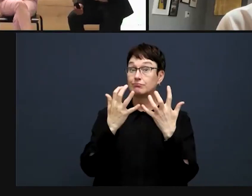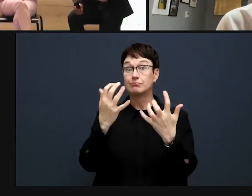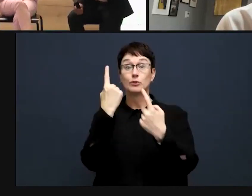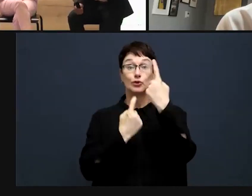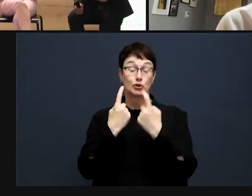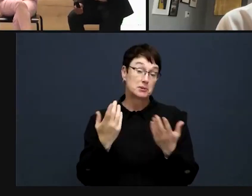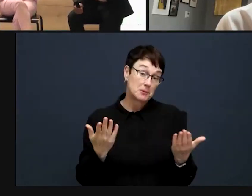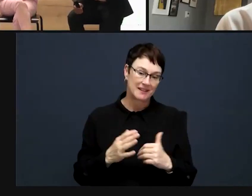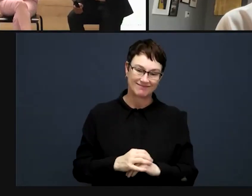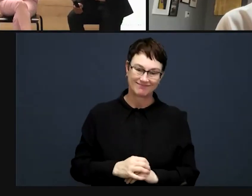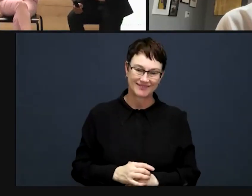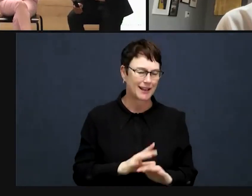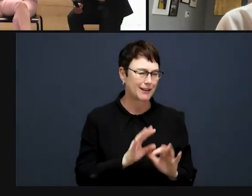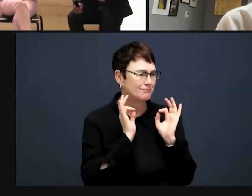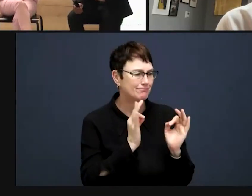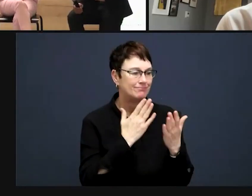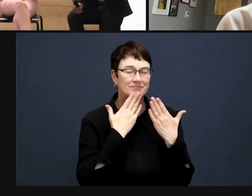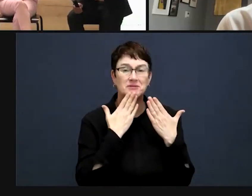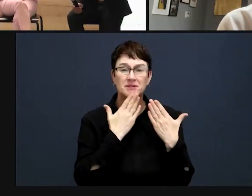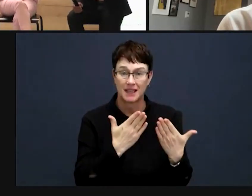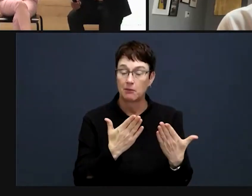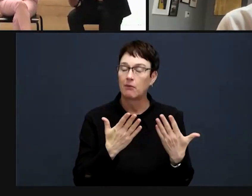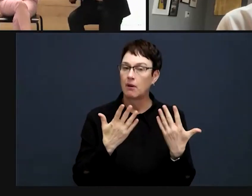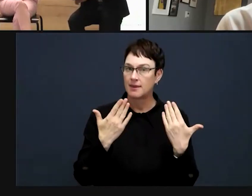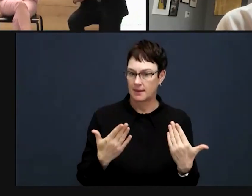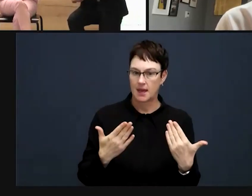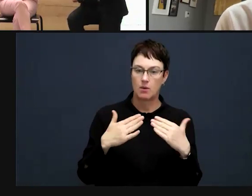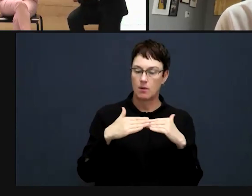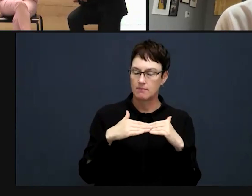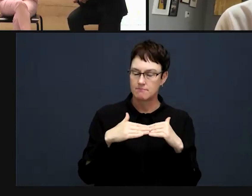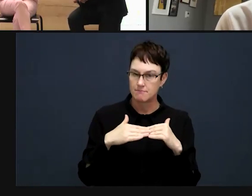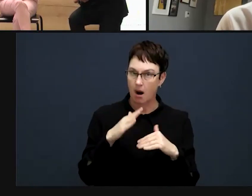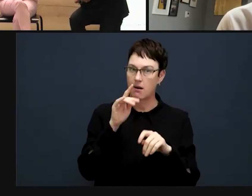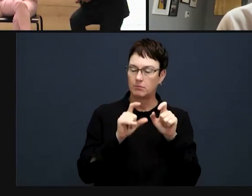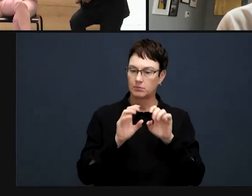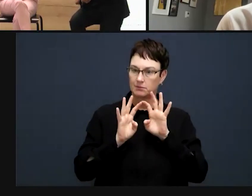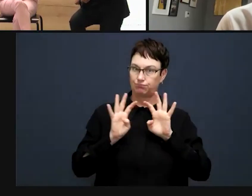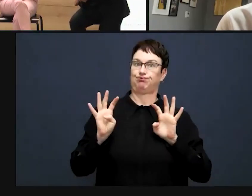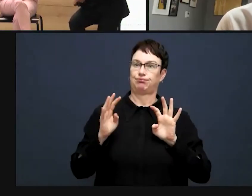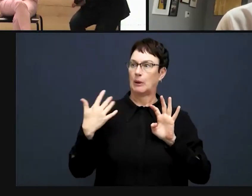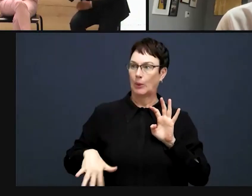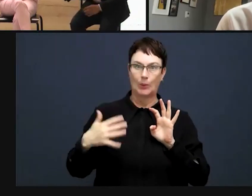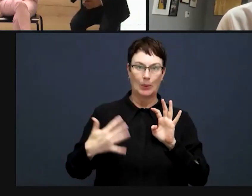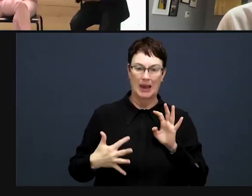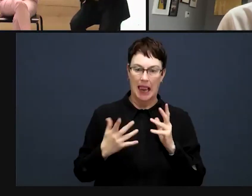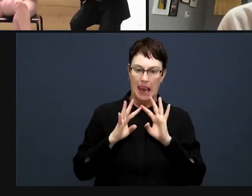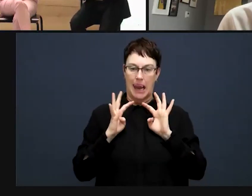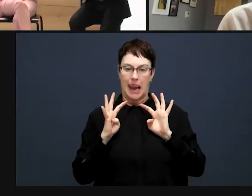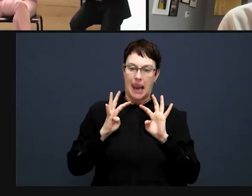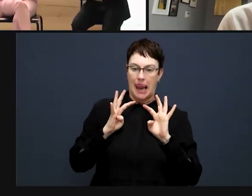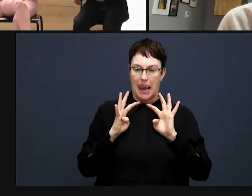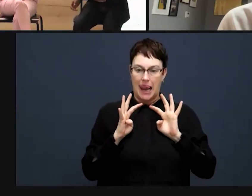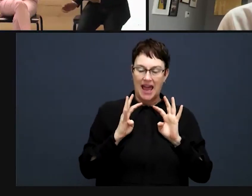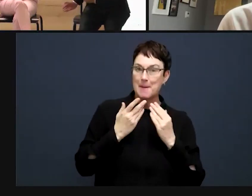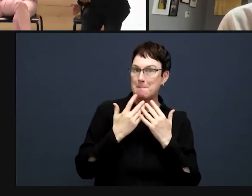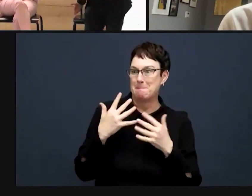guys. Try to stay somewhere. It's we have more people on stage than we have had earlier in the day, so this is a bit crowded, which is super nice to have you here, by the way. So thank